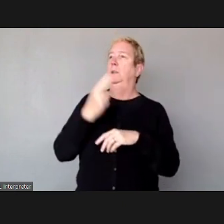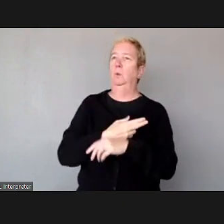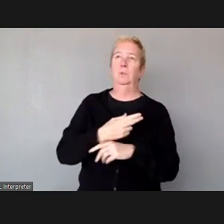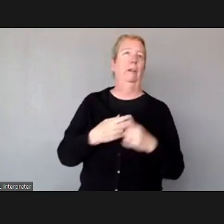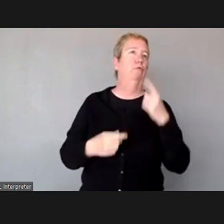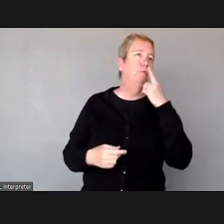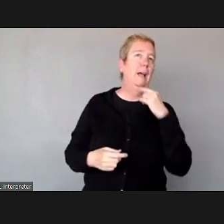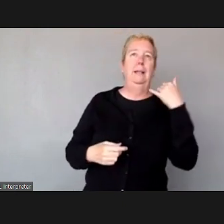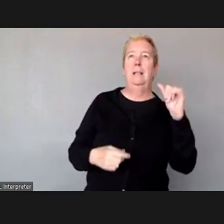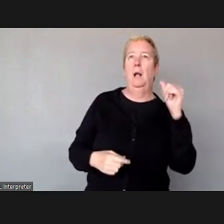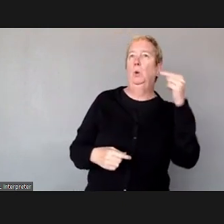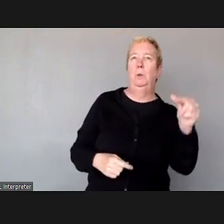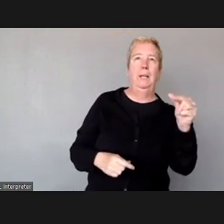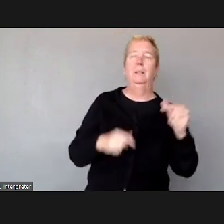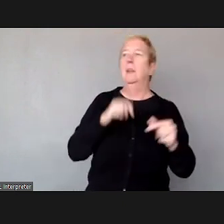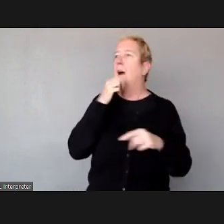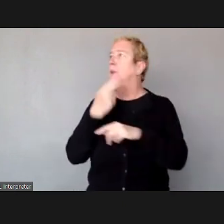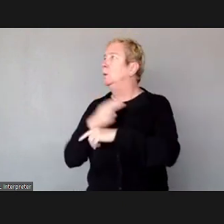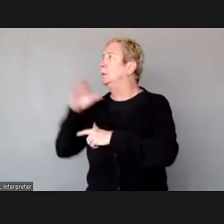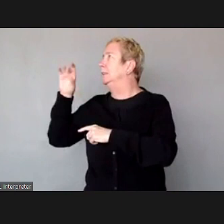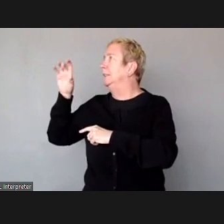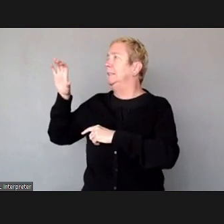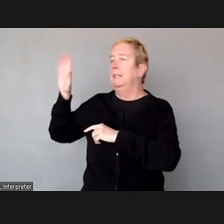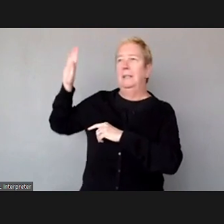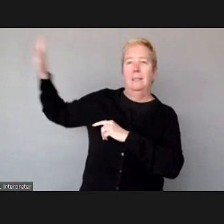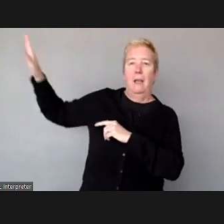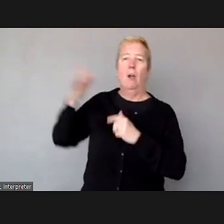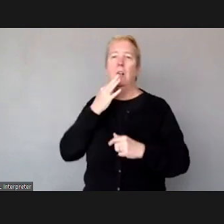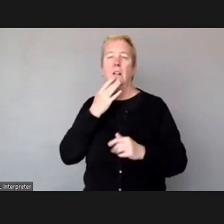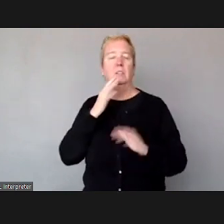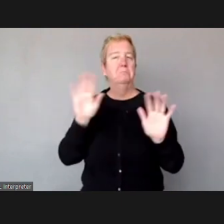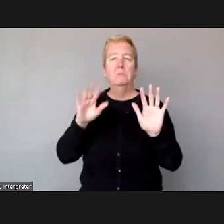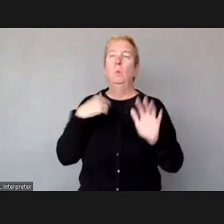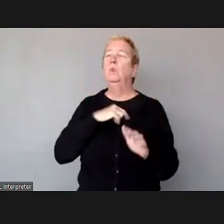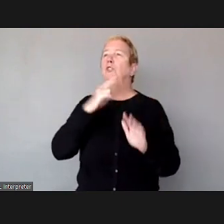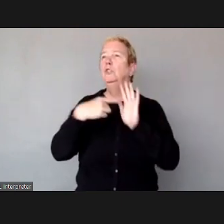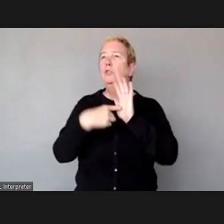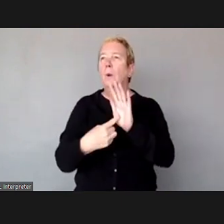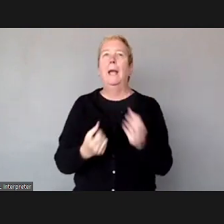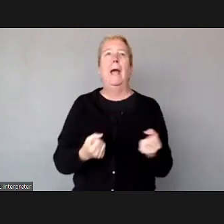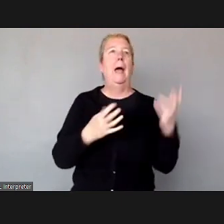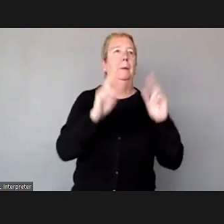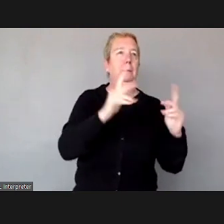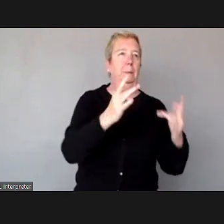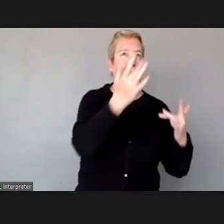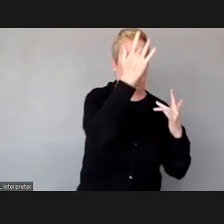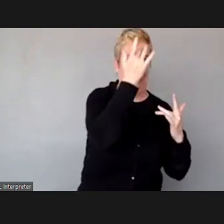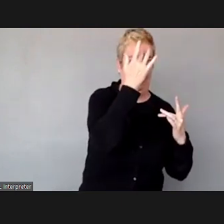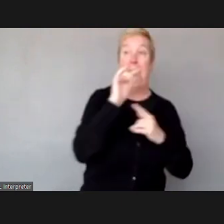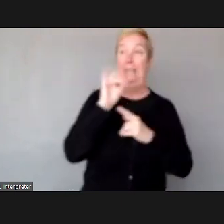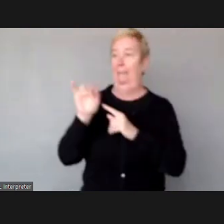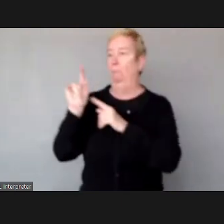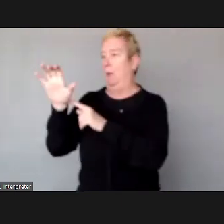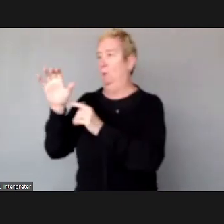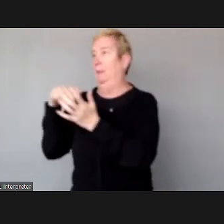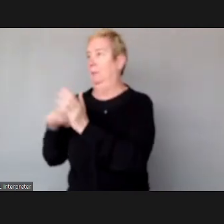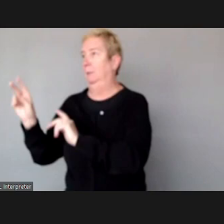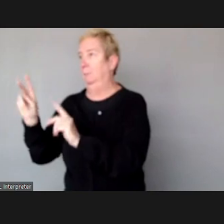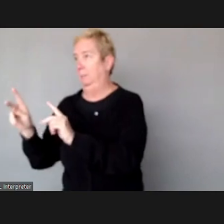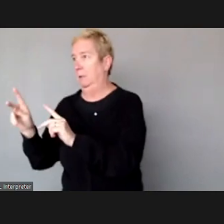green map. This is just how many cases are we seeing per 100,000 people. So it's corrected for population. You can see,